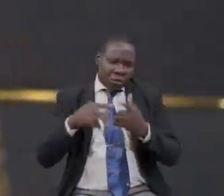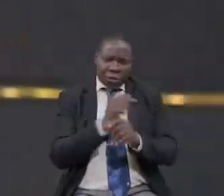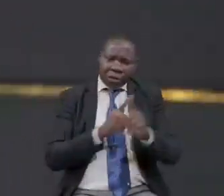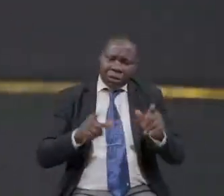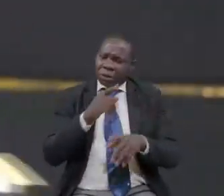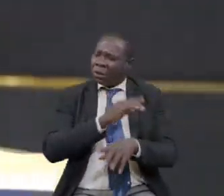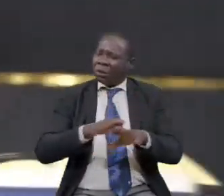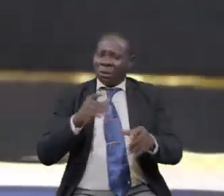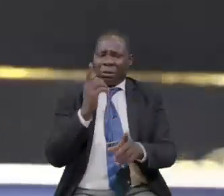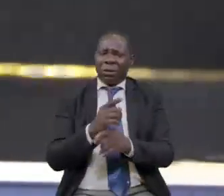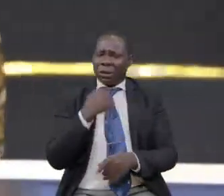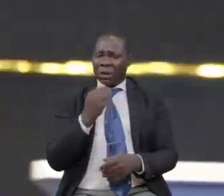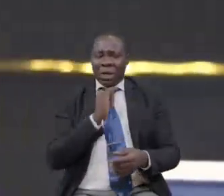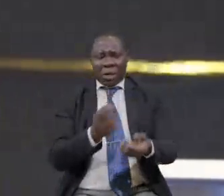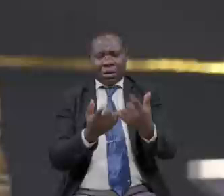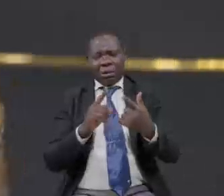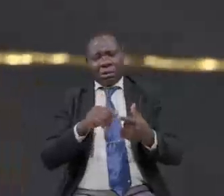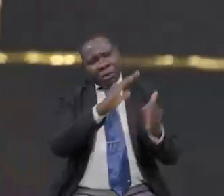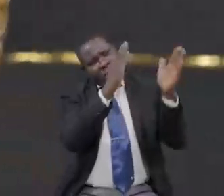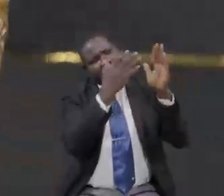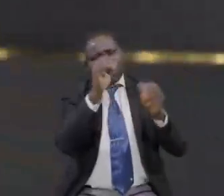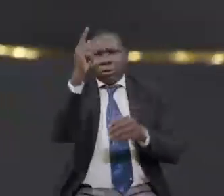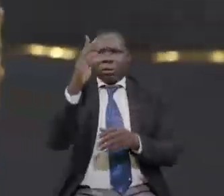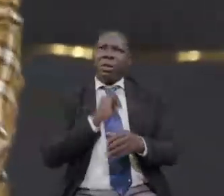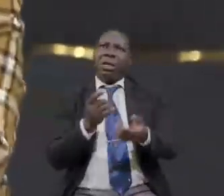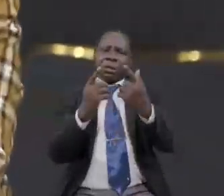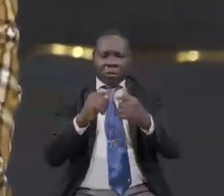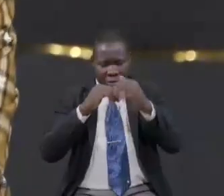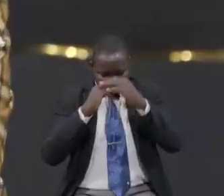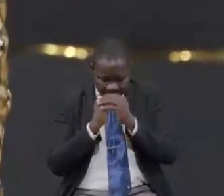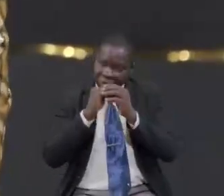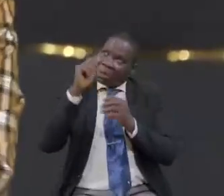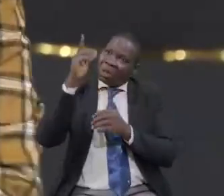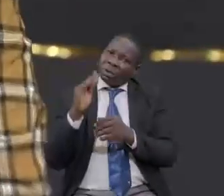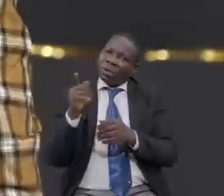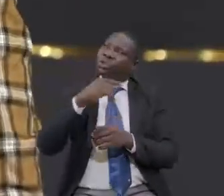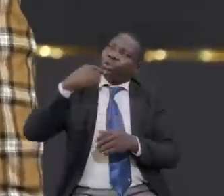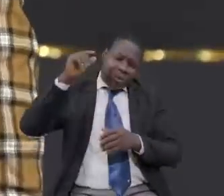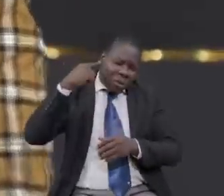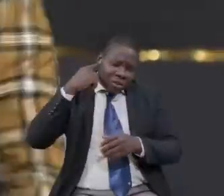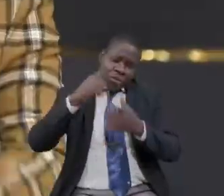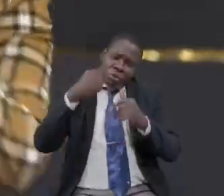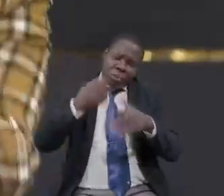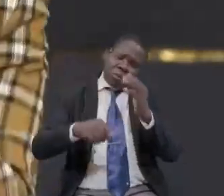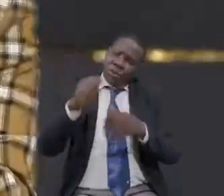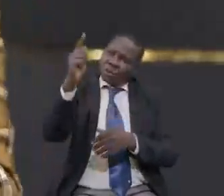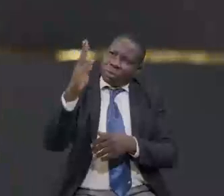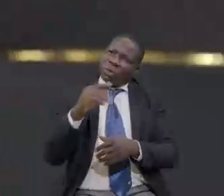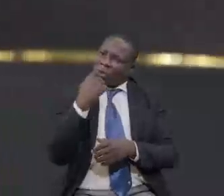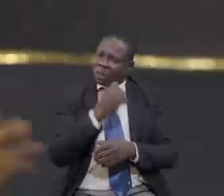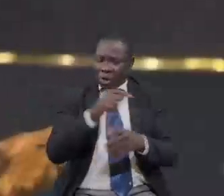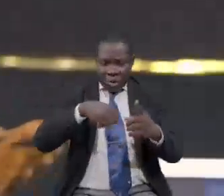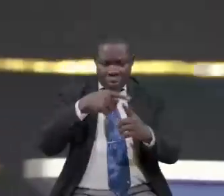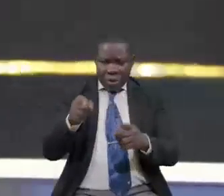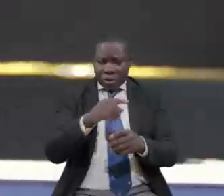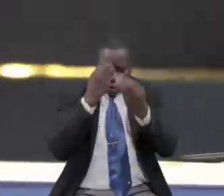presence of God, I come to worship God. You listen to what he says. And when you obey what he says, it